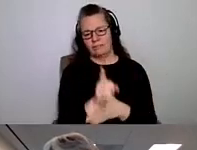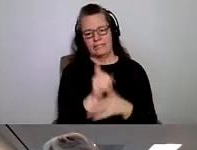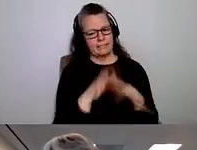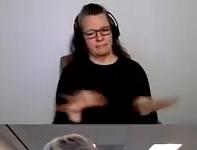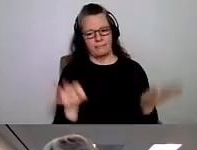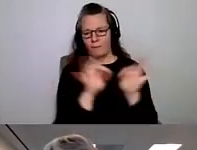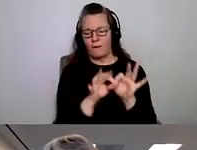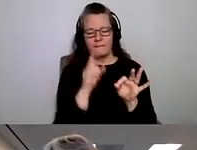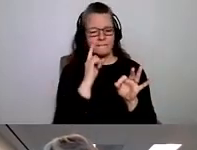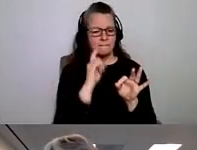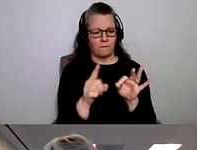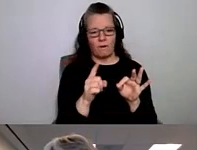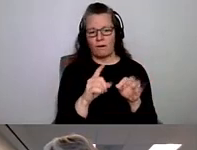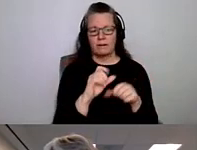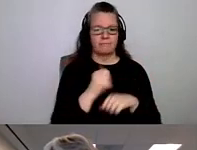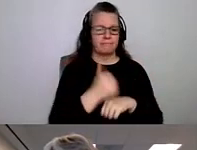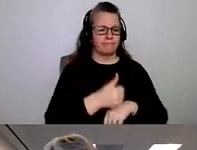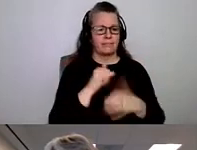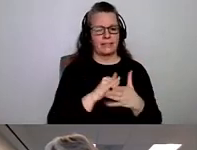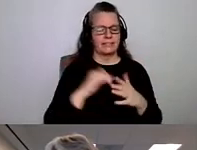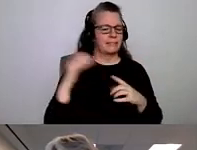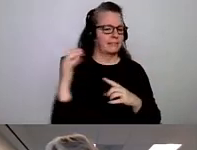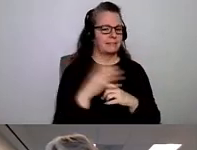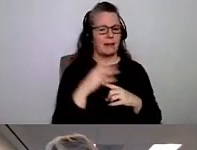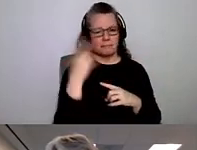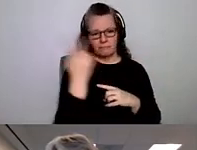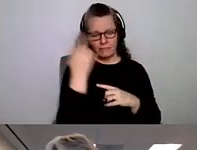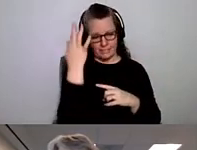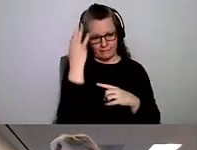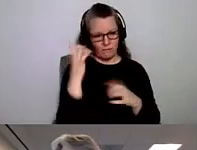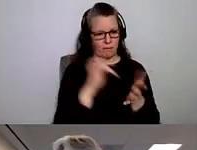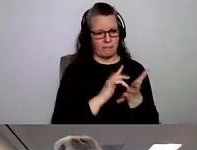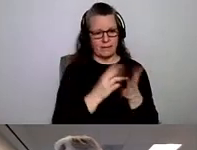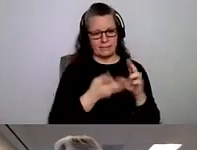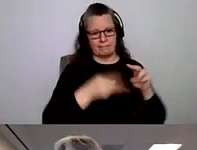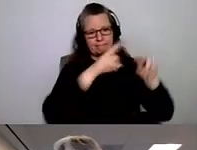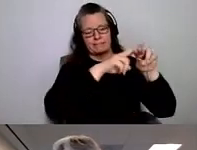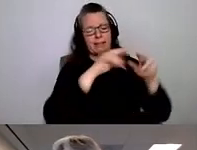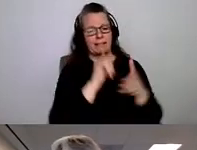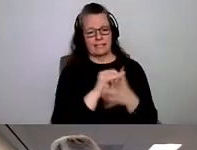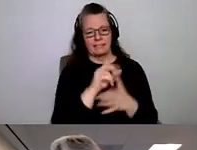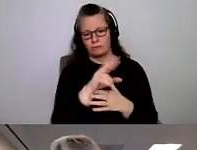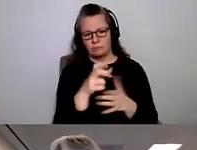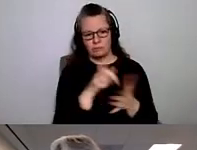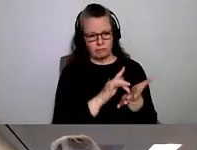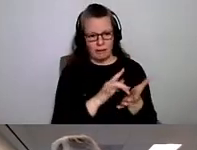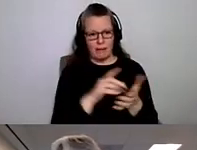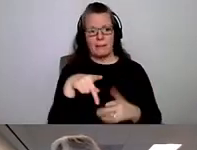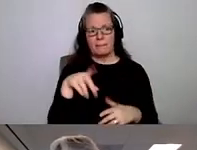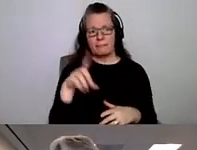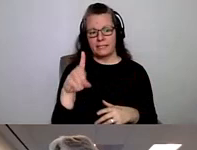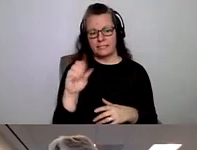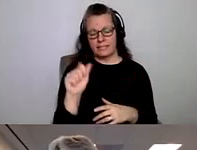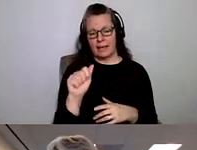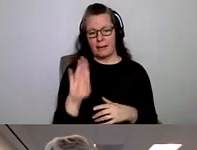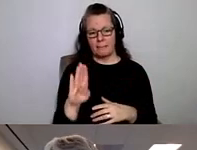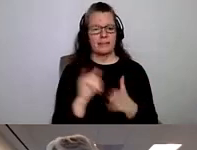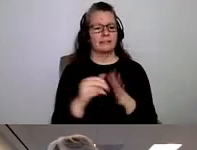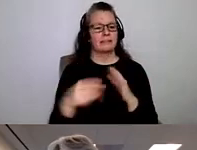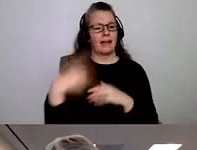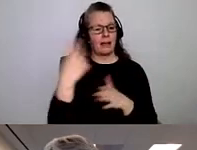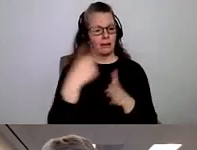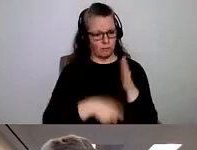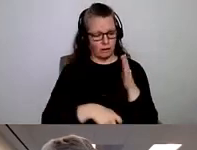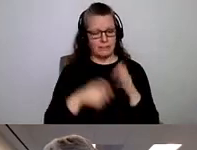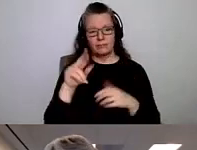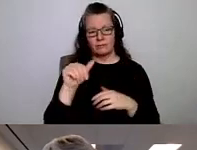to curbing this #1 driver of rising healthcare costs, which is prescription drugs. And you think about PDAB as a lot of the higher cost drugs, and you think about this rebate pass, there's a lot